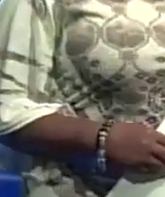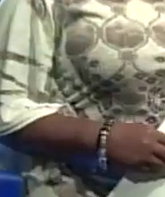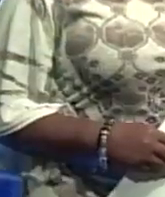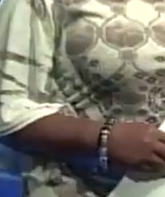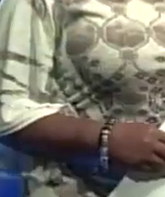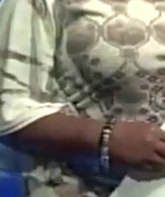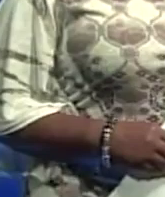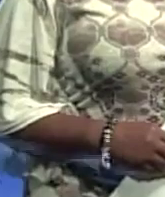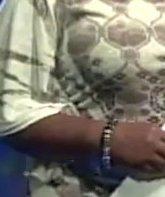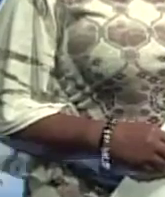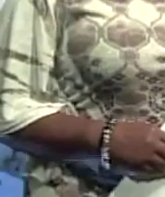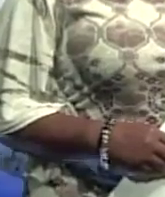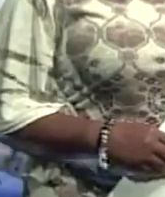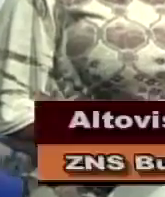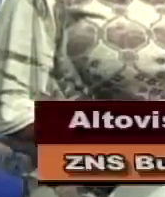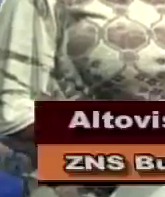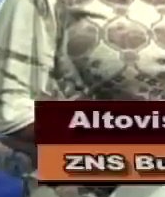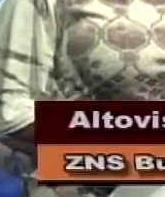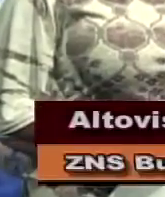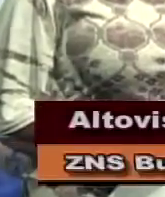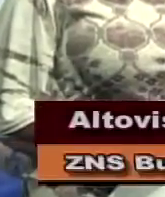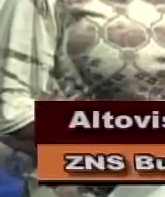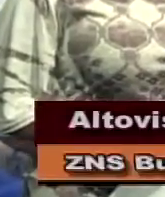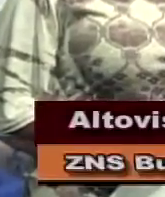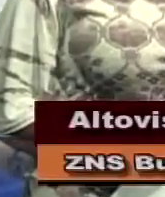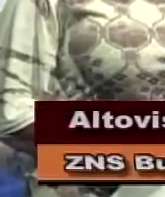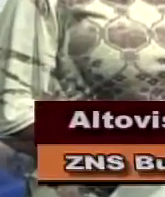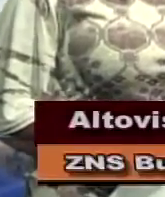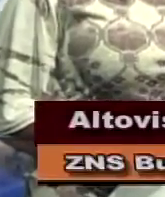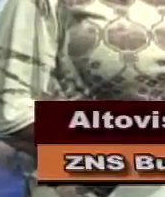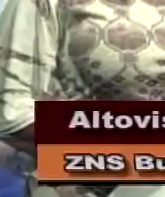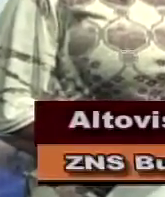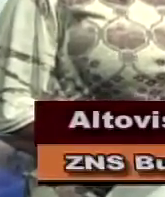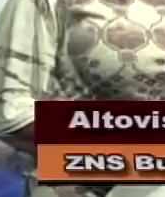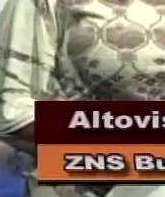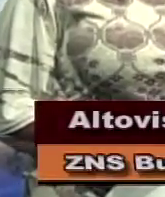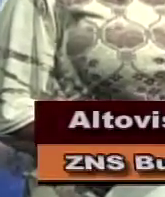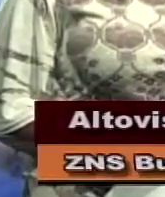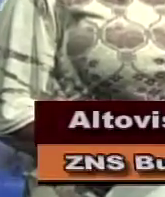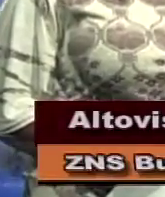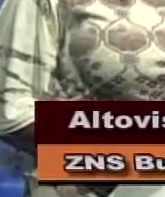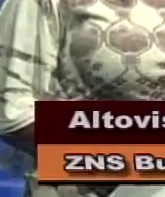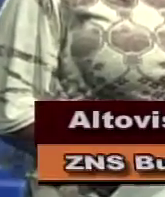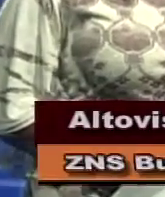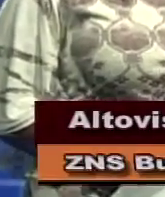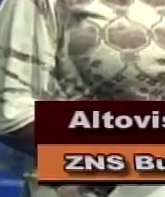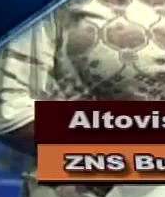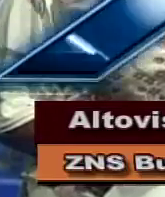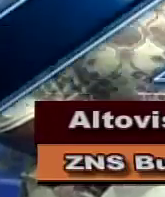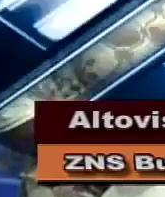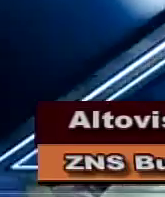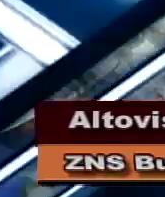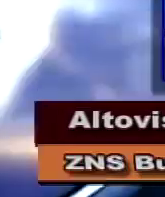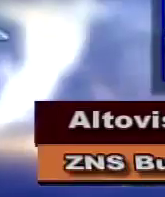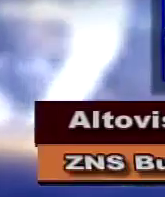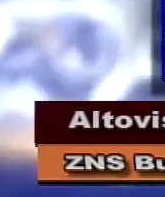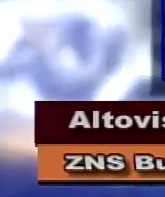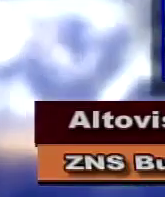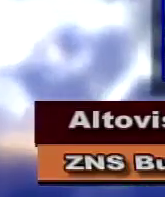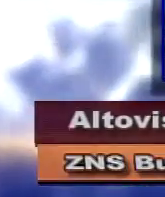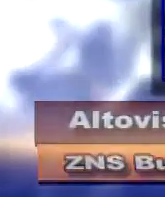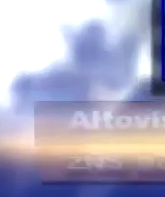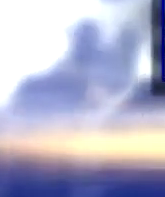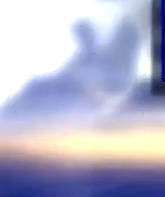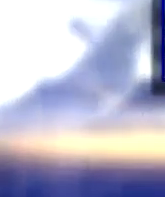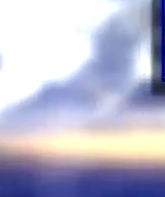Welcome to tonight's edition of the Business Beat, sponsored by Royal Fidelity. Good evening, Bahamas. I'm Altaviz Munnings. Let's take a look at what's making business news today.